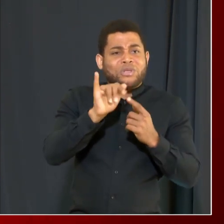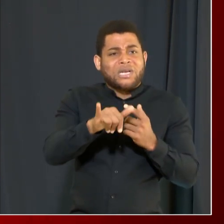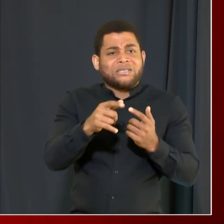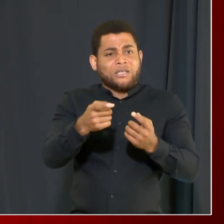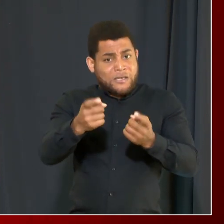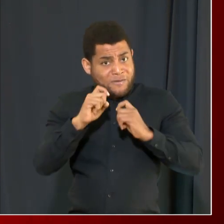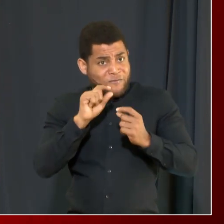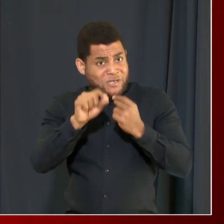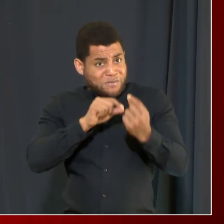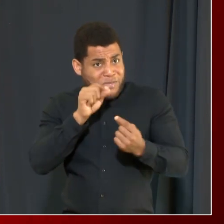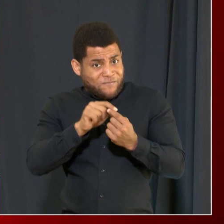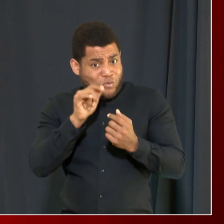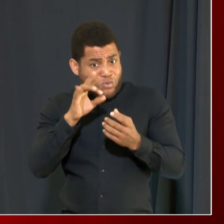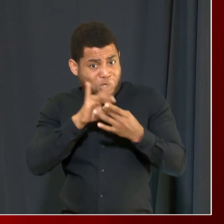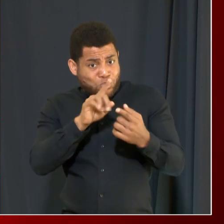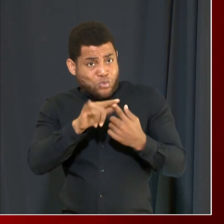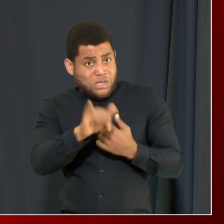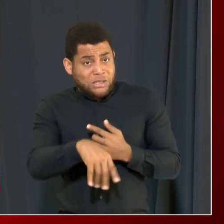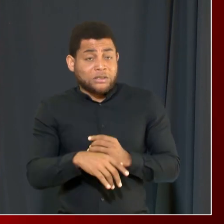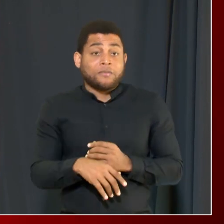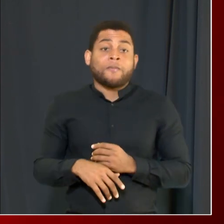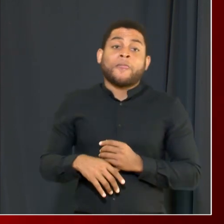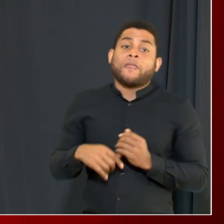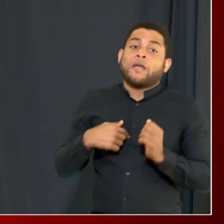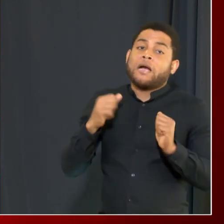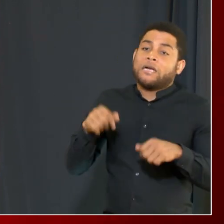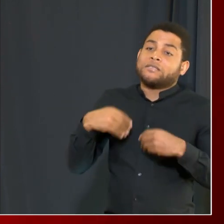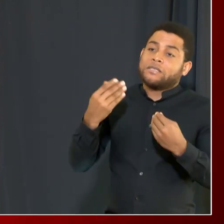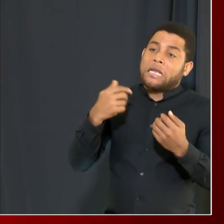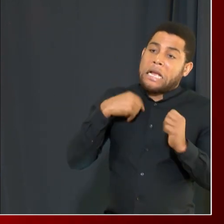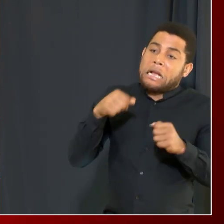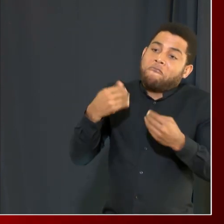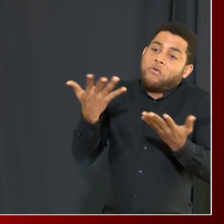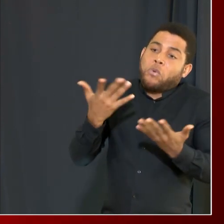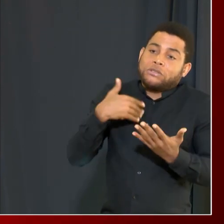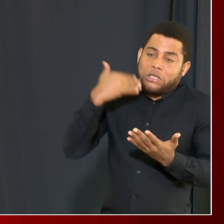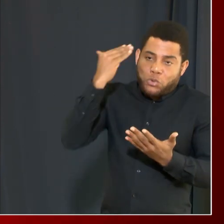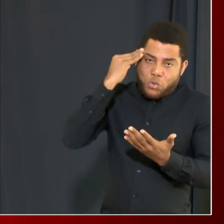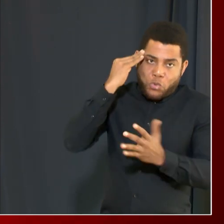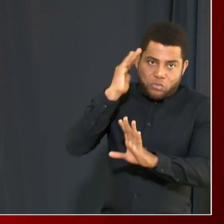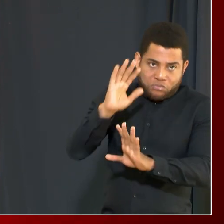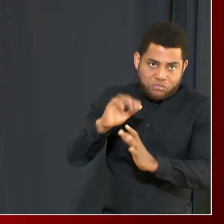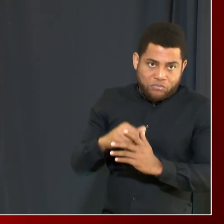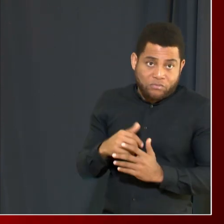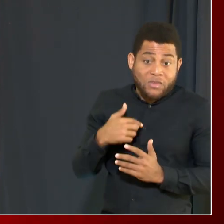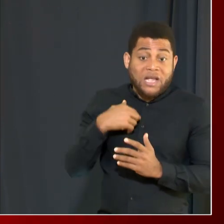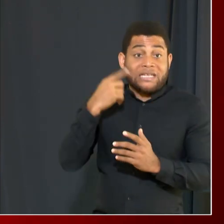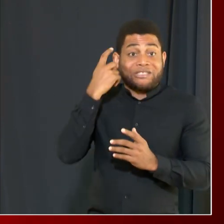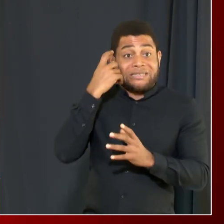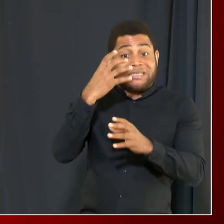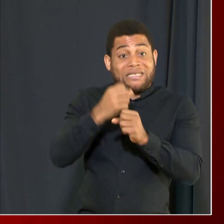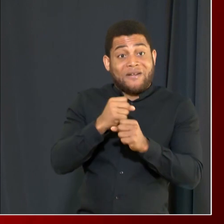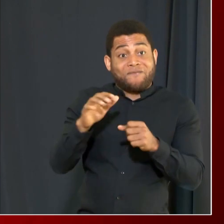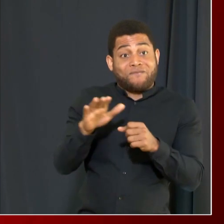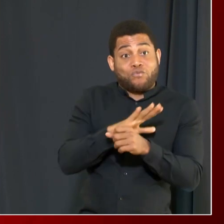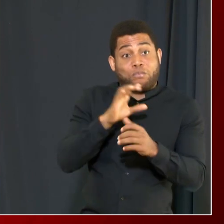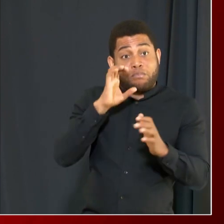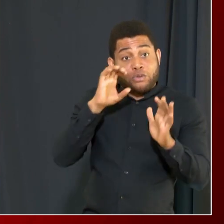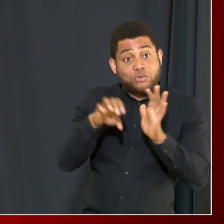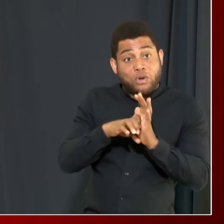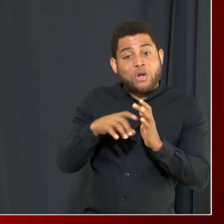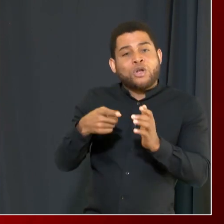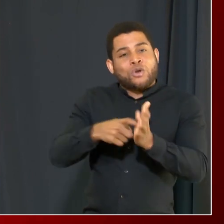specifics today? I can provide as much as I know. I think getting the full picture will require the benefit of additional time